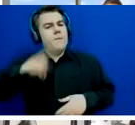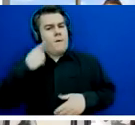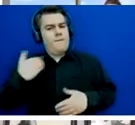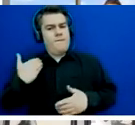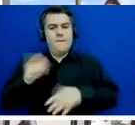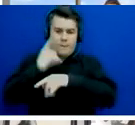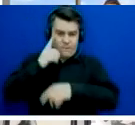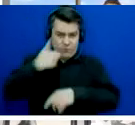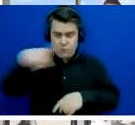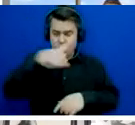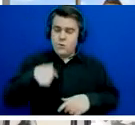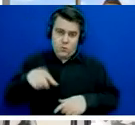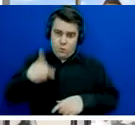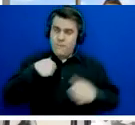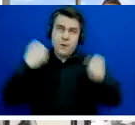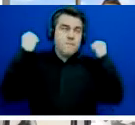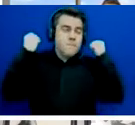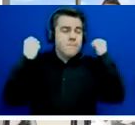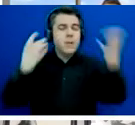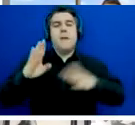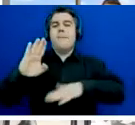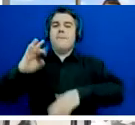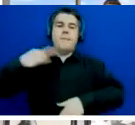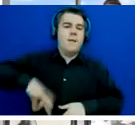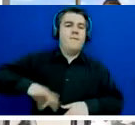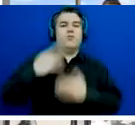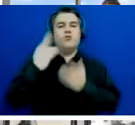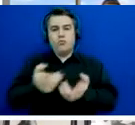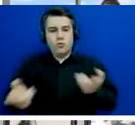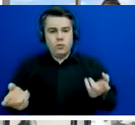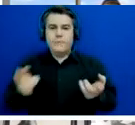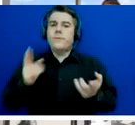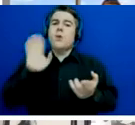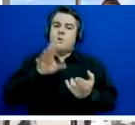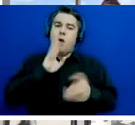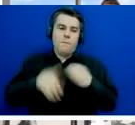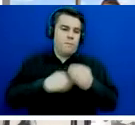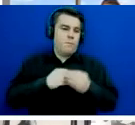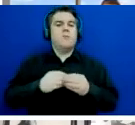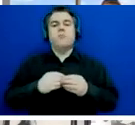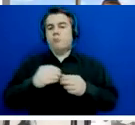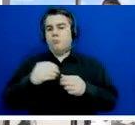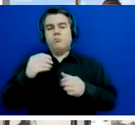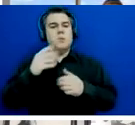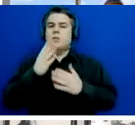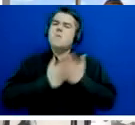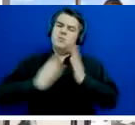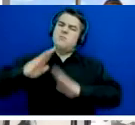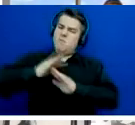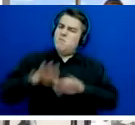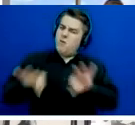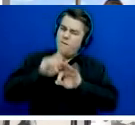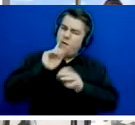You have a ton of benefits and resources available to you. We're going to go over high level over some of those most important ones when you're first starting